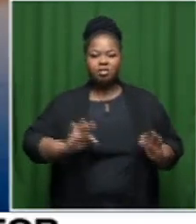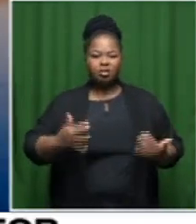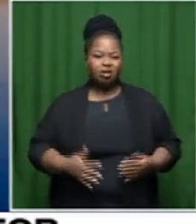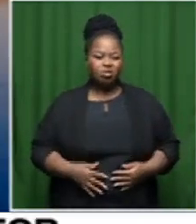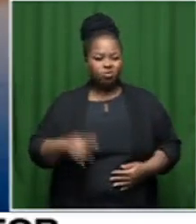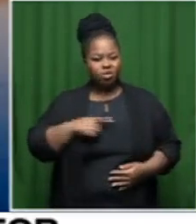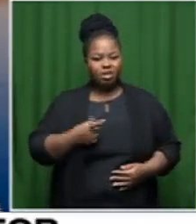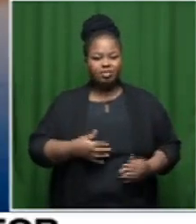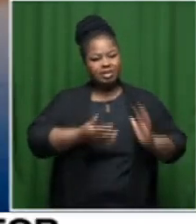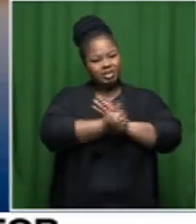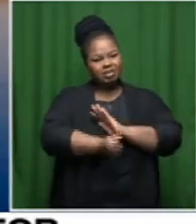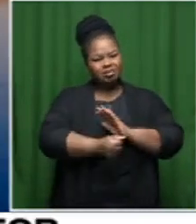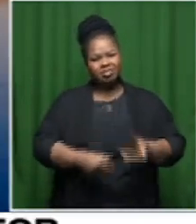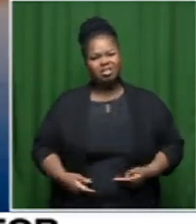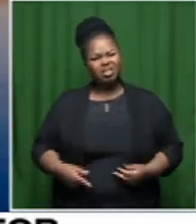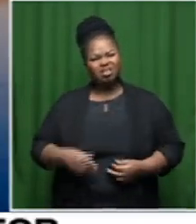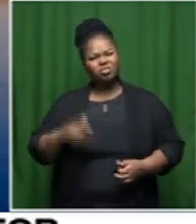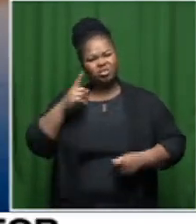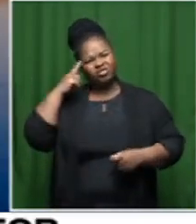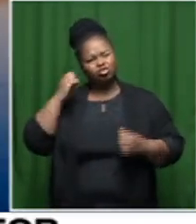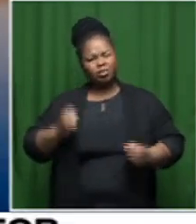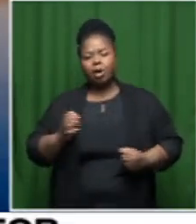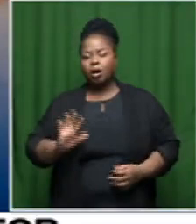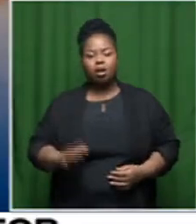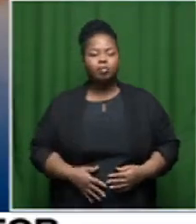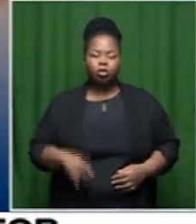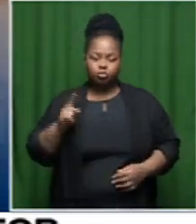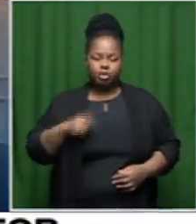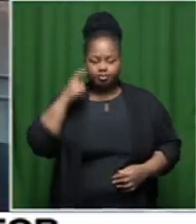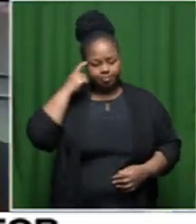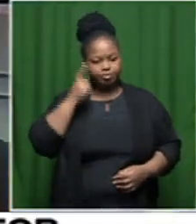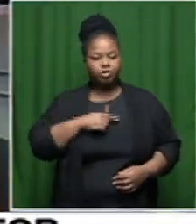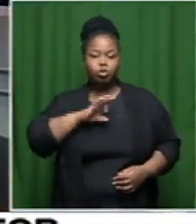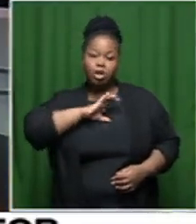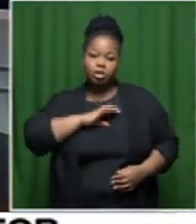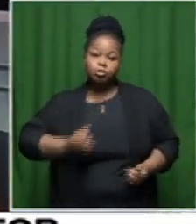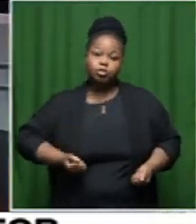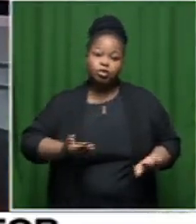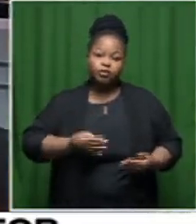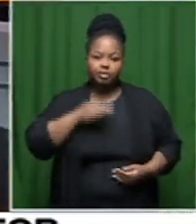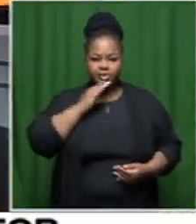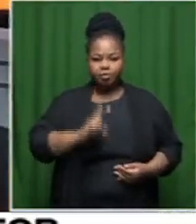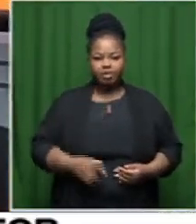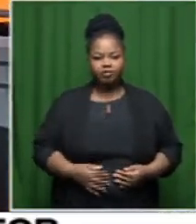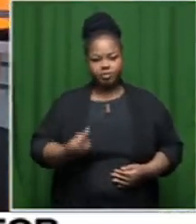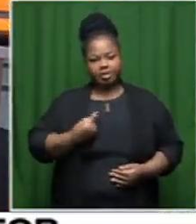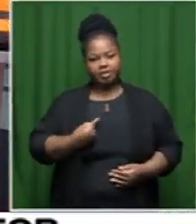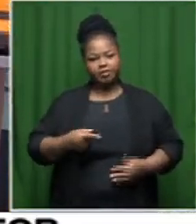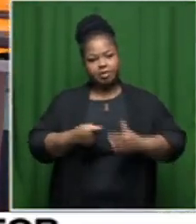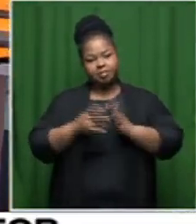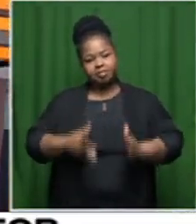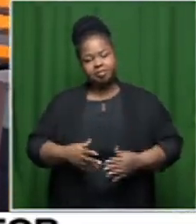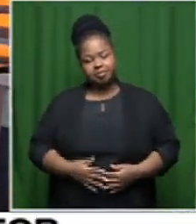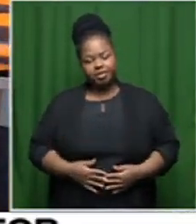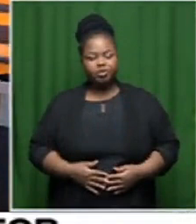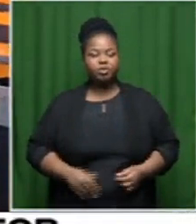it's not enough to be talented, but you're hard to work with, right? So those are the things that you need to consider. What is the customer service between yourself and the buyer?